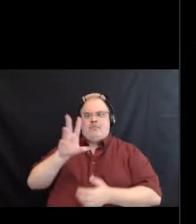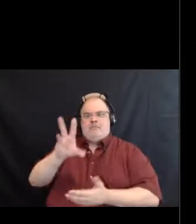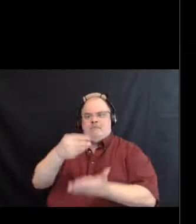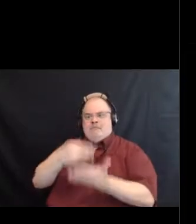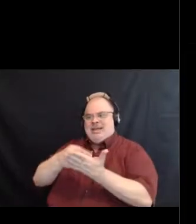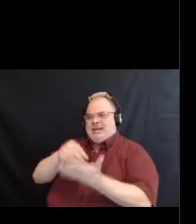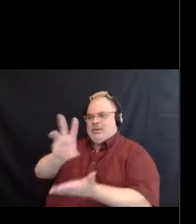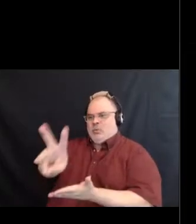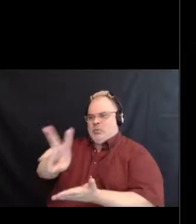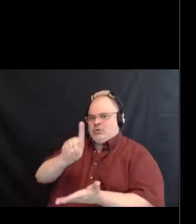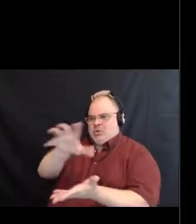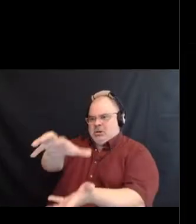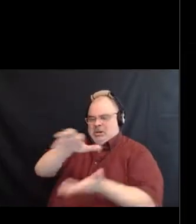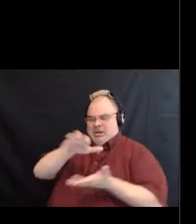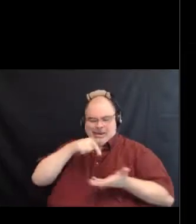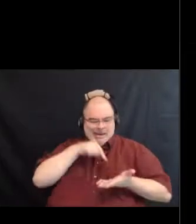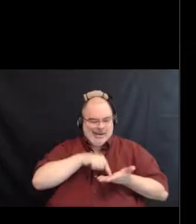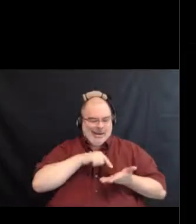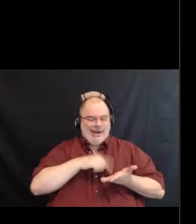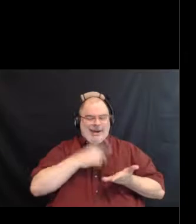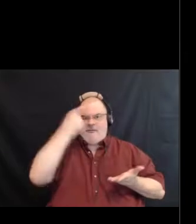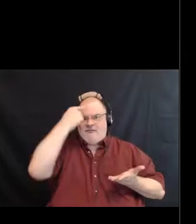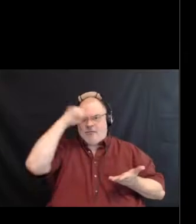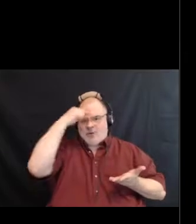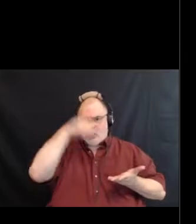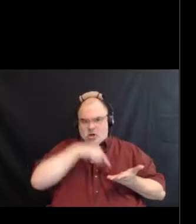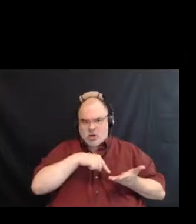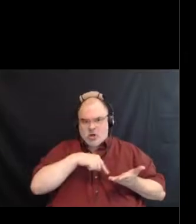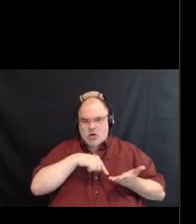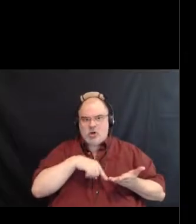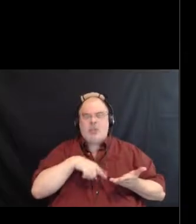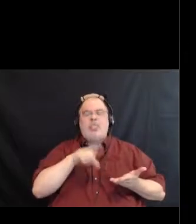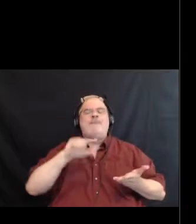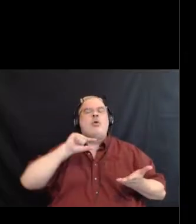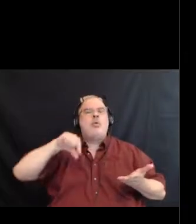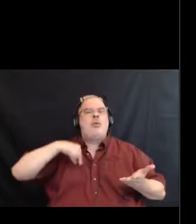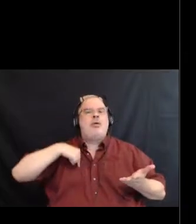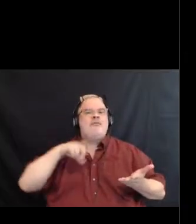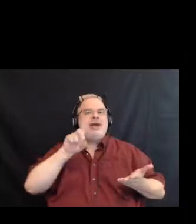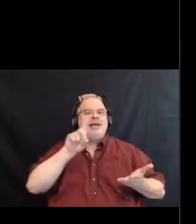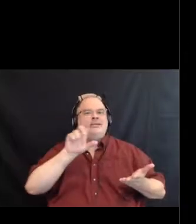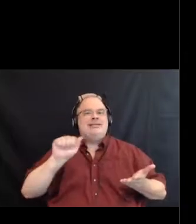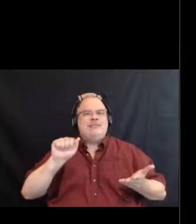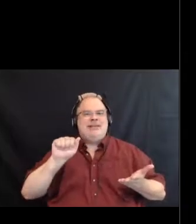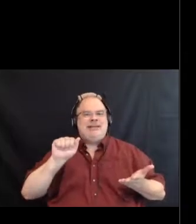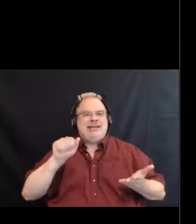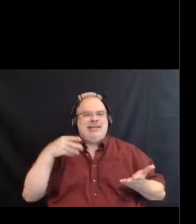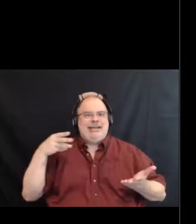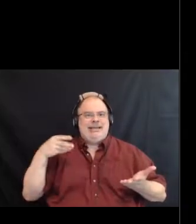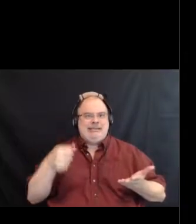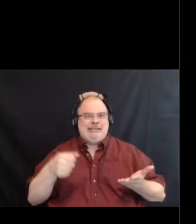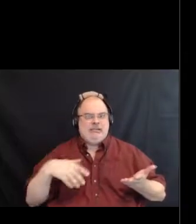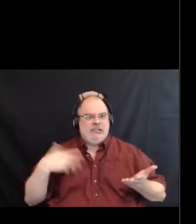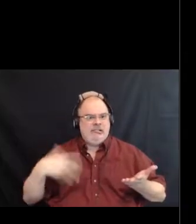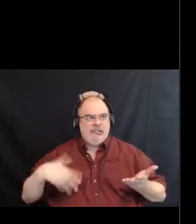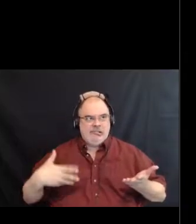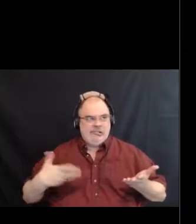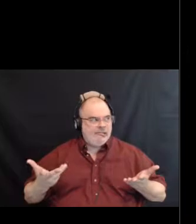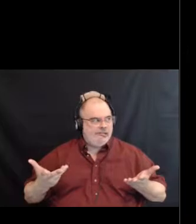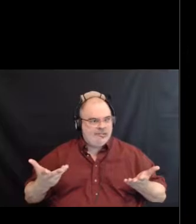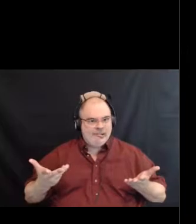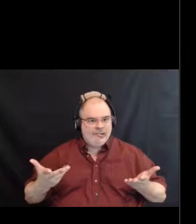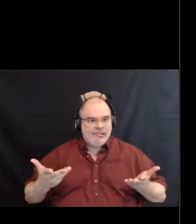savings accounts for, and that's qualified disability expenses. And it was so broad that the Treasury kind of